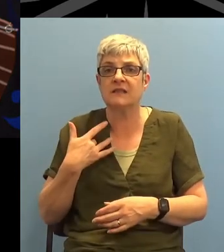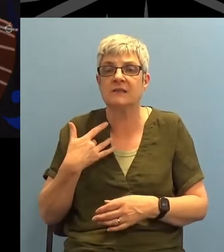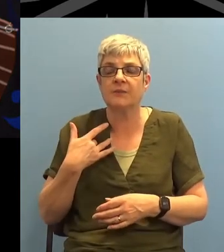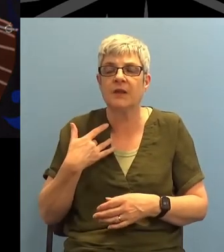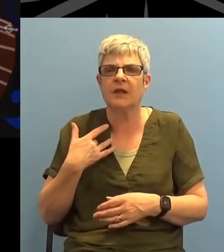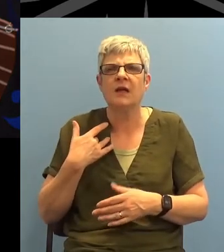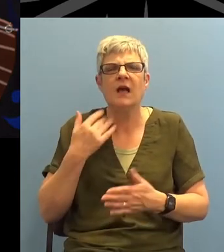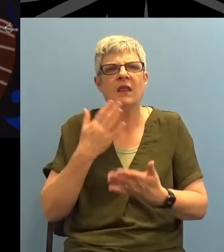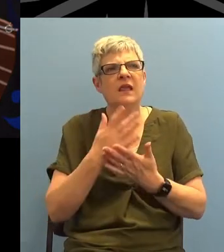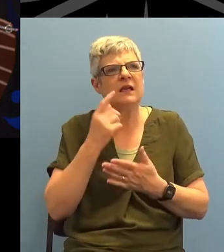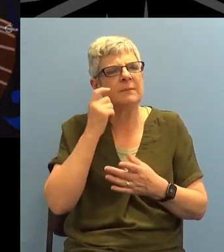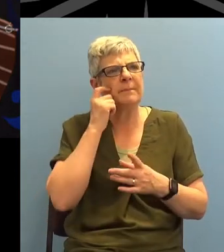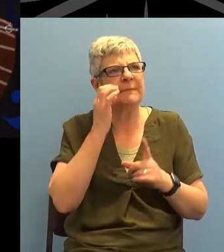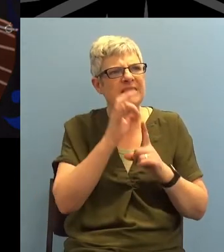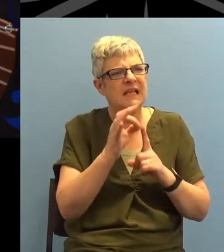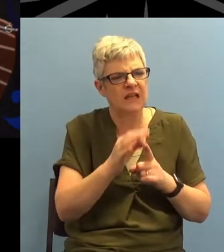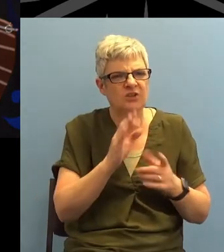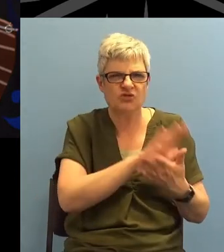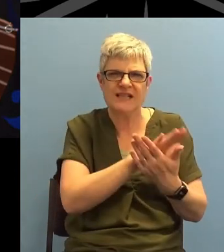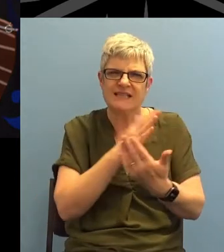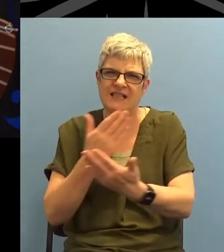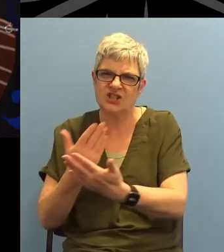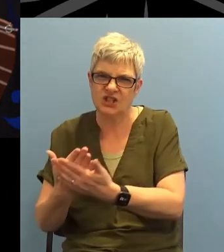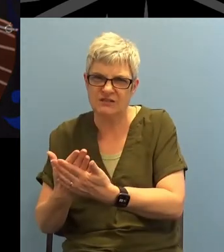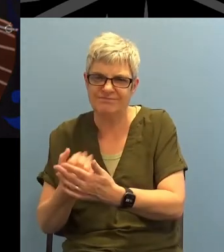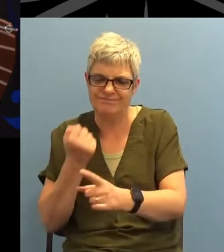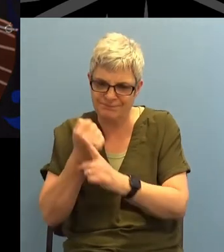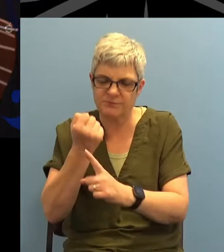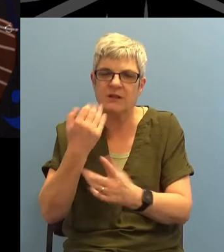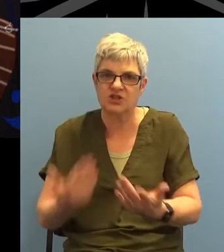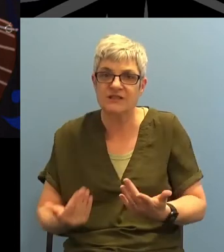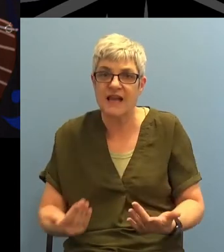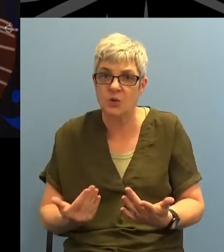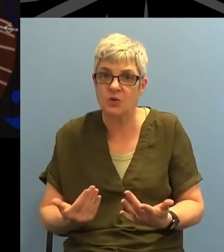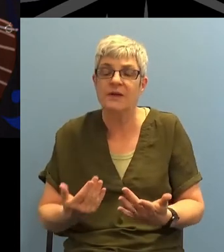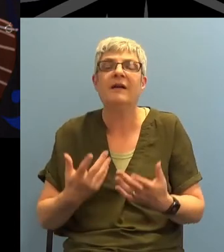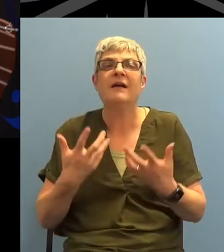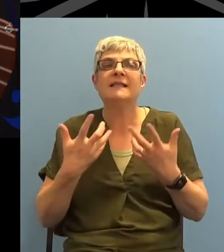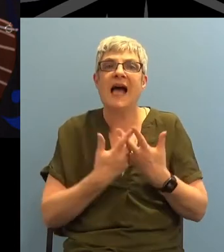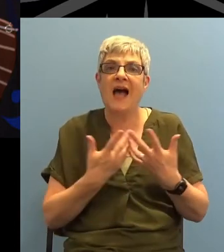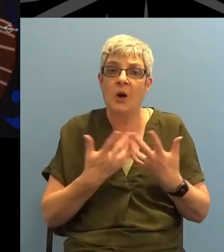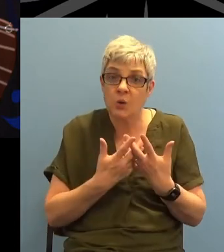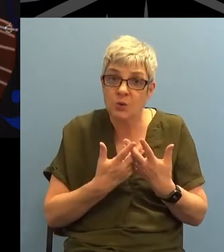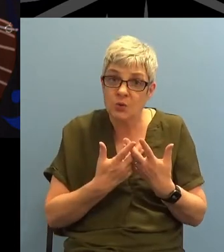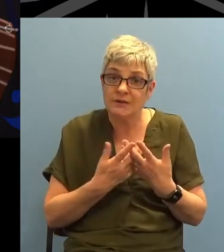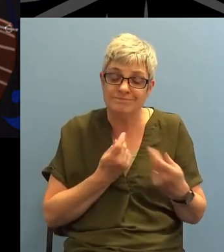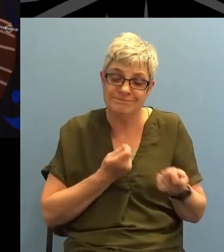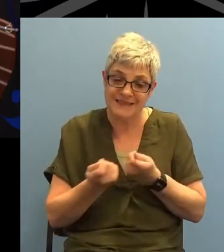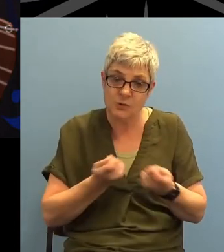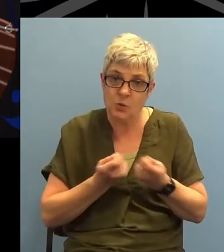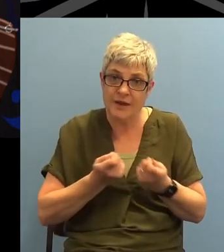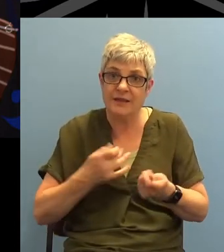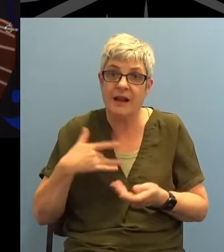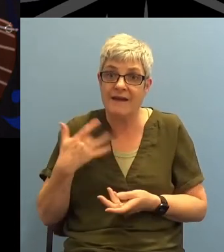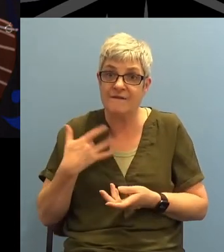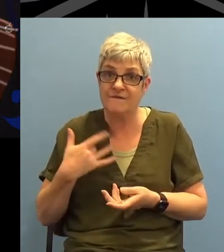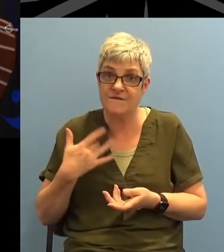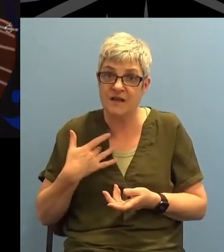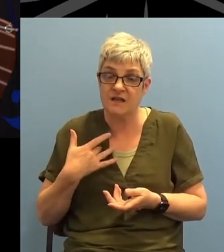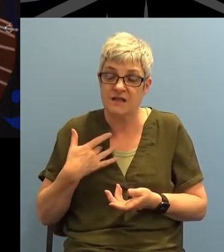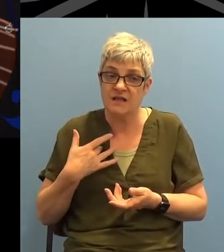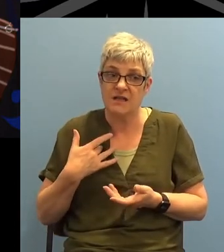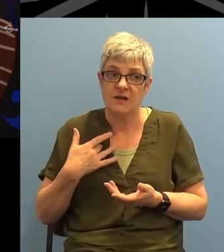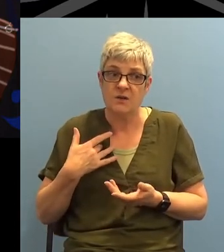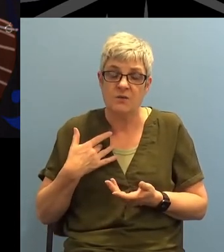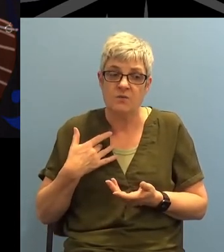suppose the particular transition that is making an impact right across the world at the moment is how we deal with life as